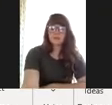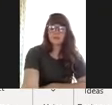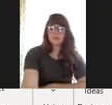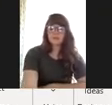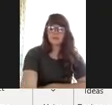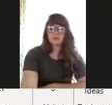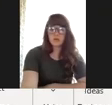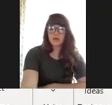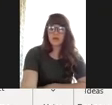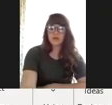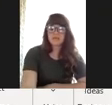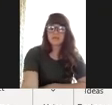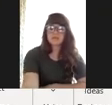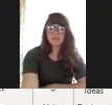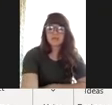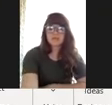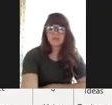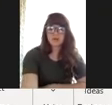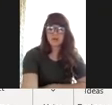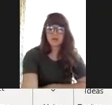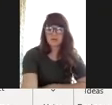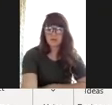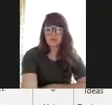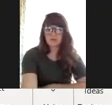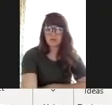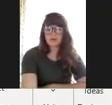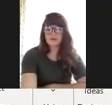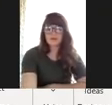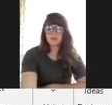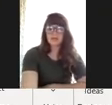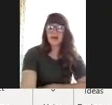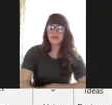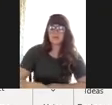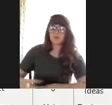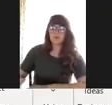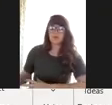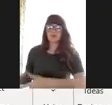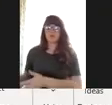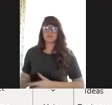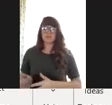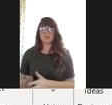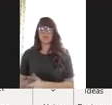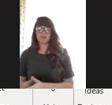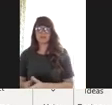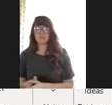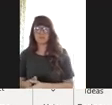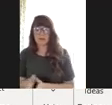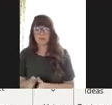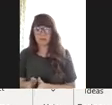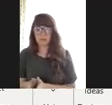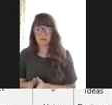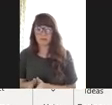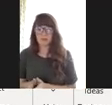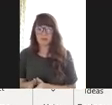that. Okay, and then that's going to lead us right into the hope of the glory of God. So yeah, that is where your experience is going to come into place. So that would